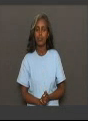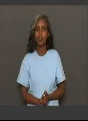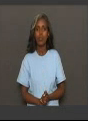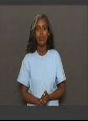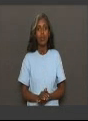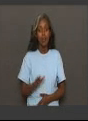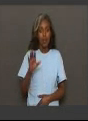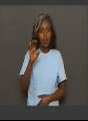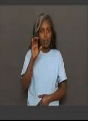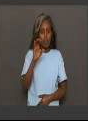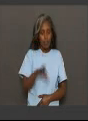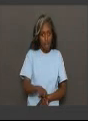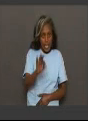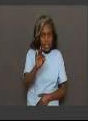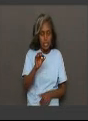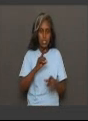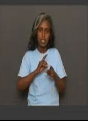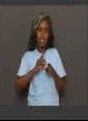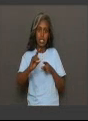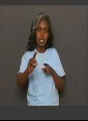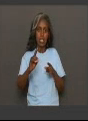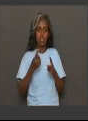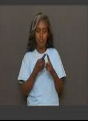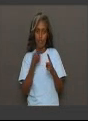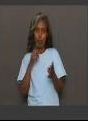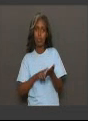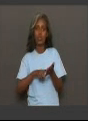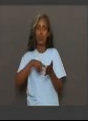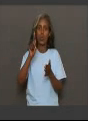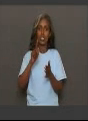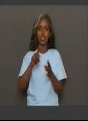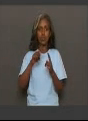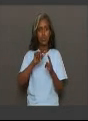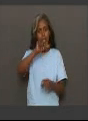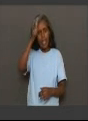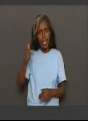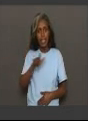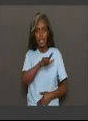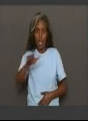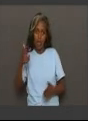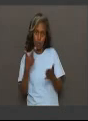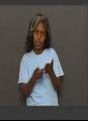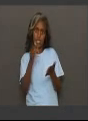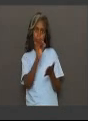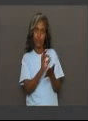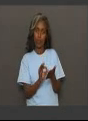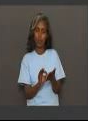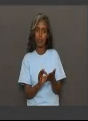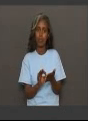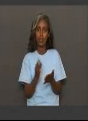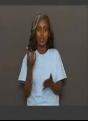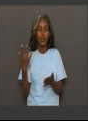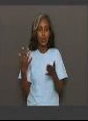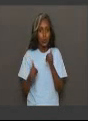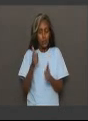To find the distance from the origin to any line of this form, we